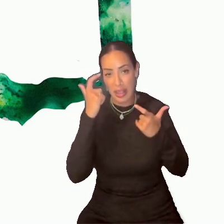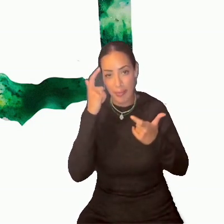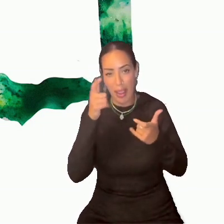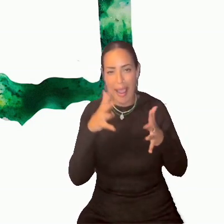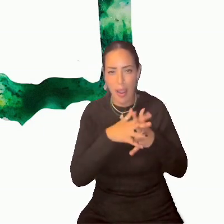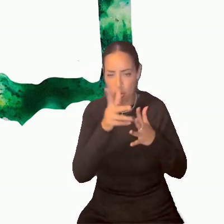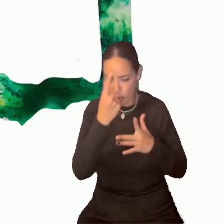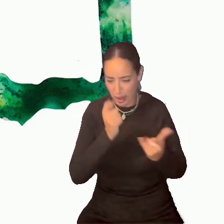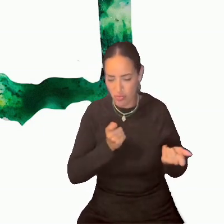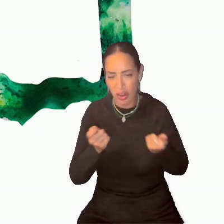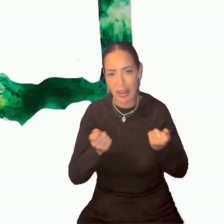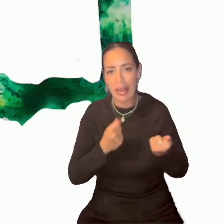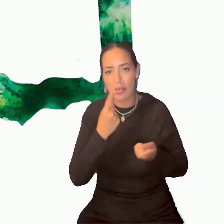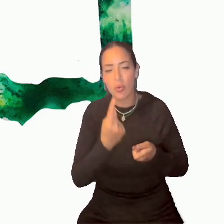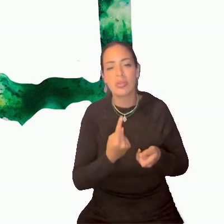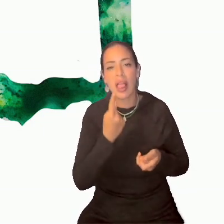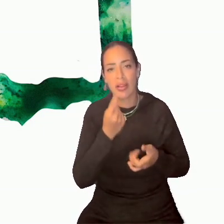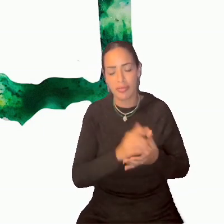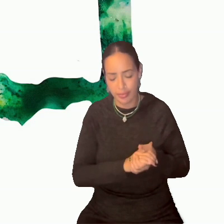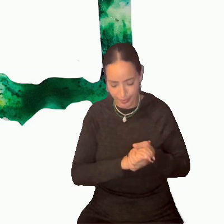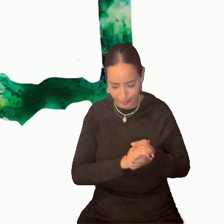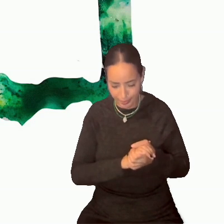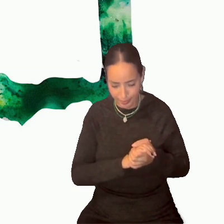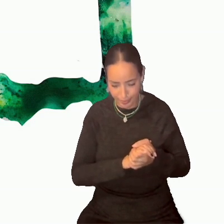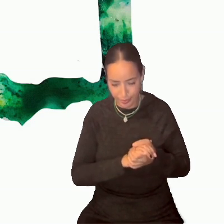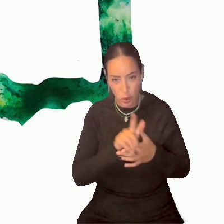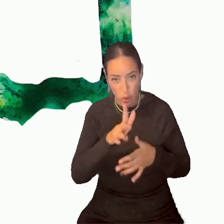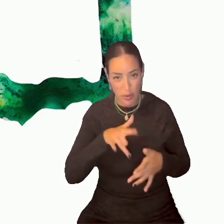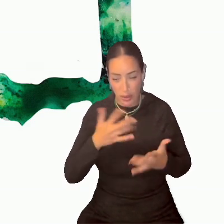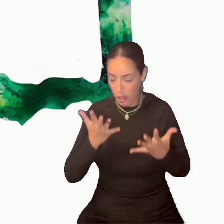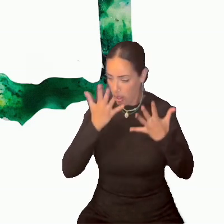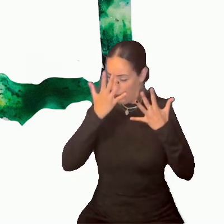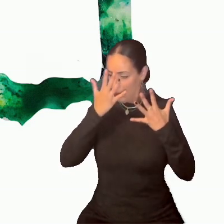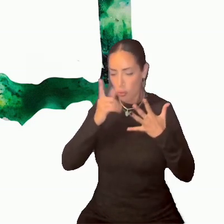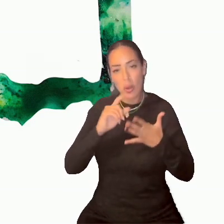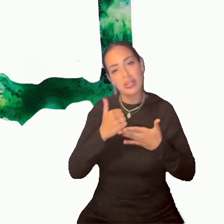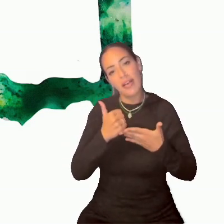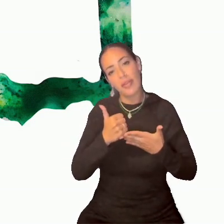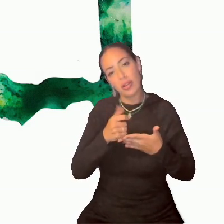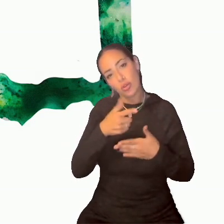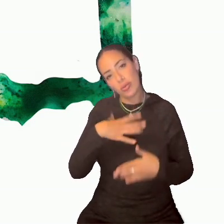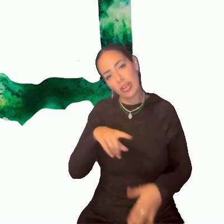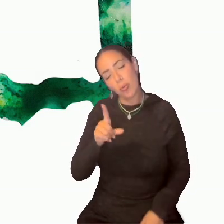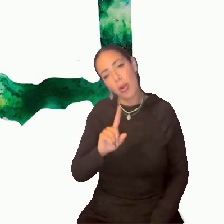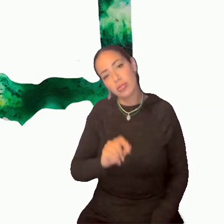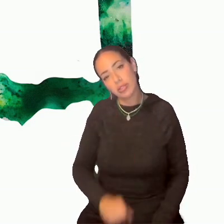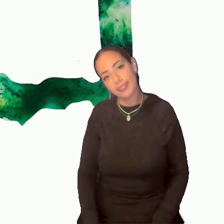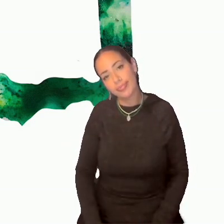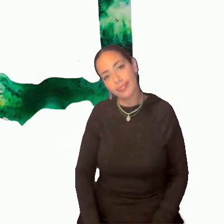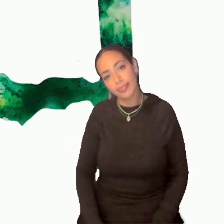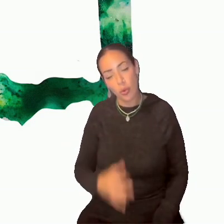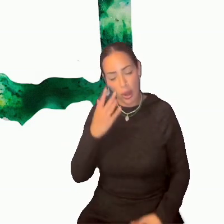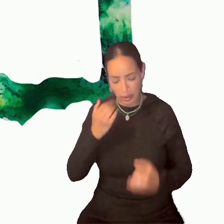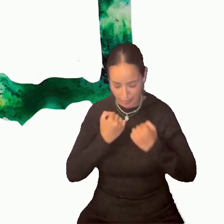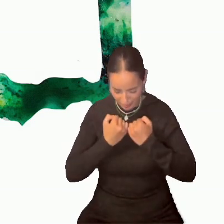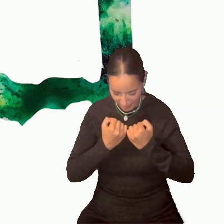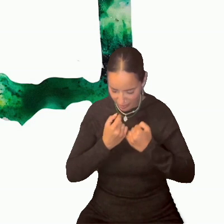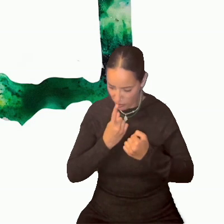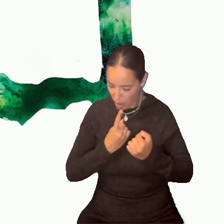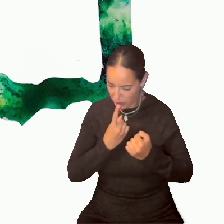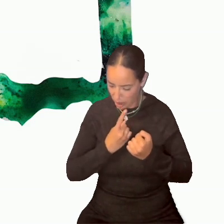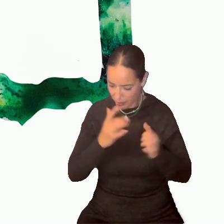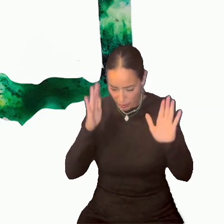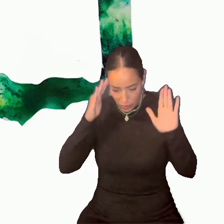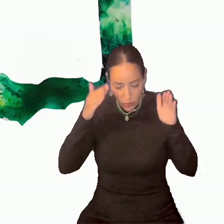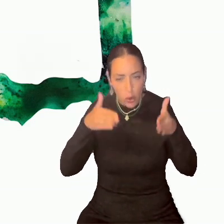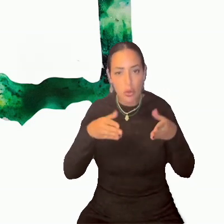in which you can regulate yourself. What helps you when you feel overwhelmed? What do you need? When I notice this in myself, I try